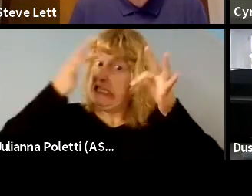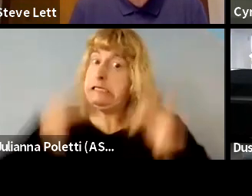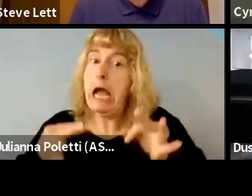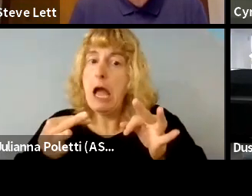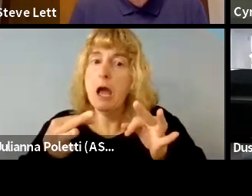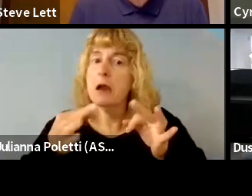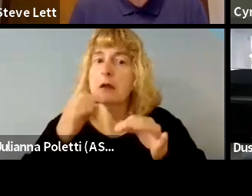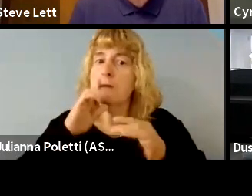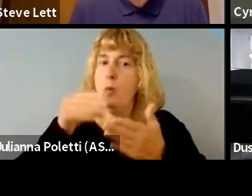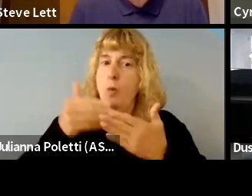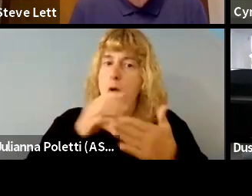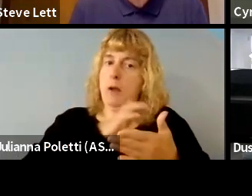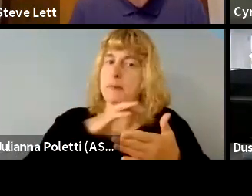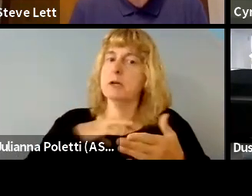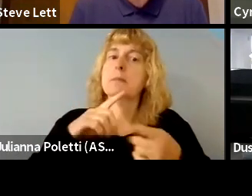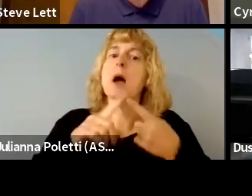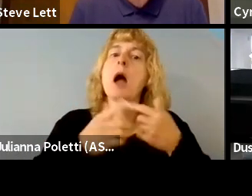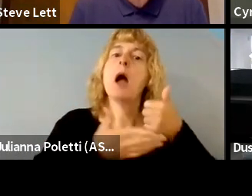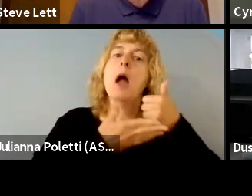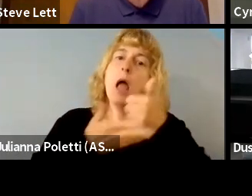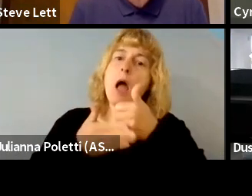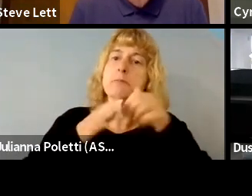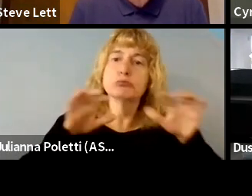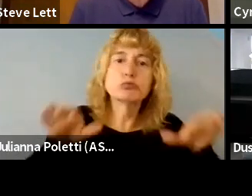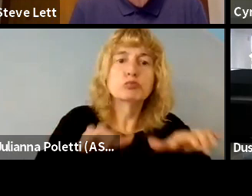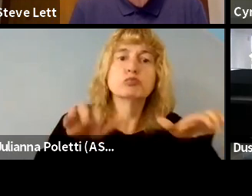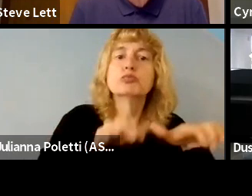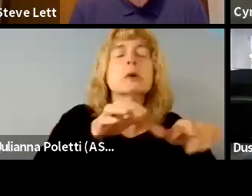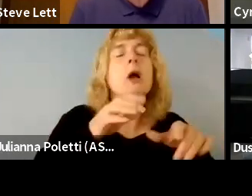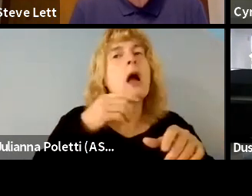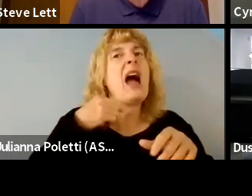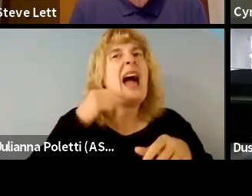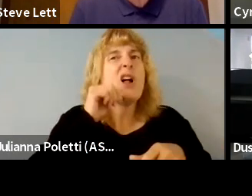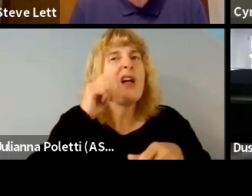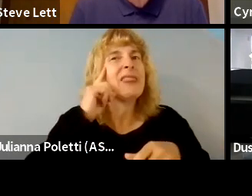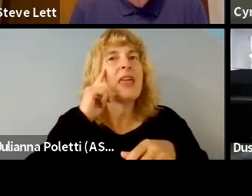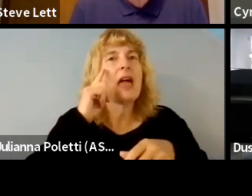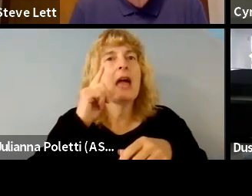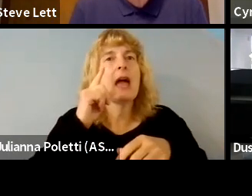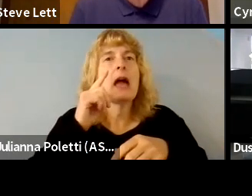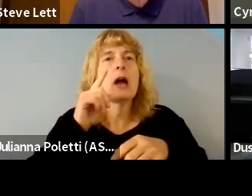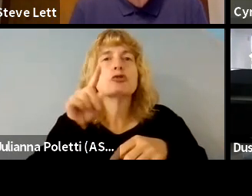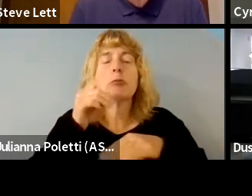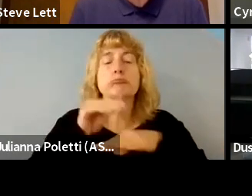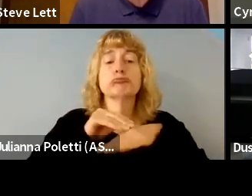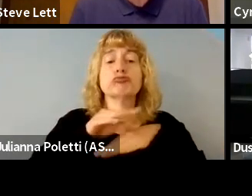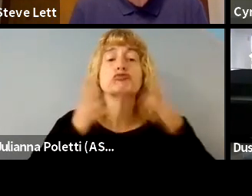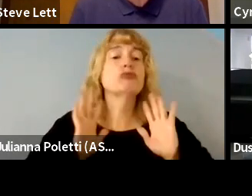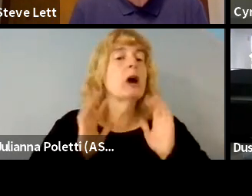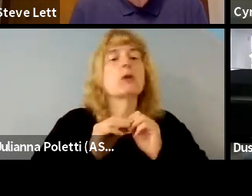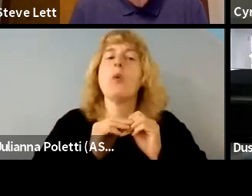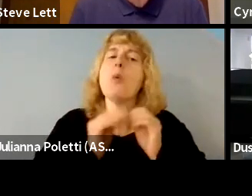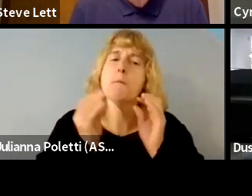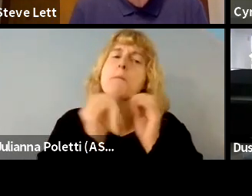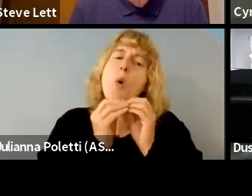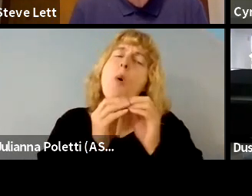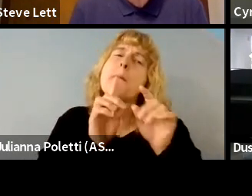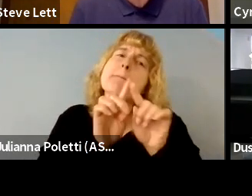it's helping, and I don't think it's advisory. I think it's more than advisory, but I don't think we should. I'm hoping